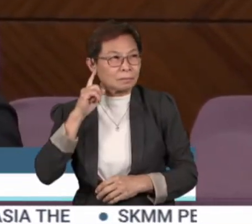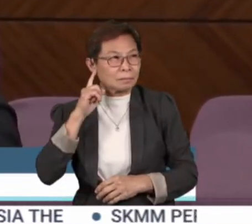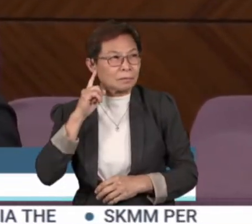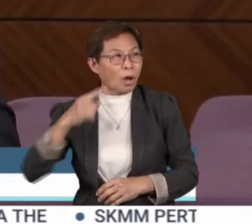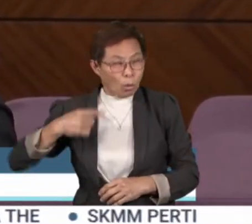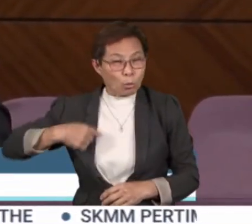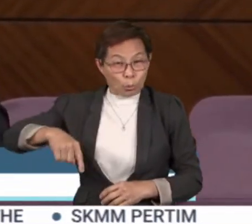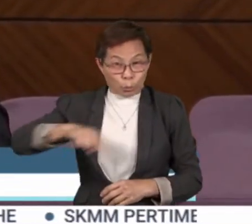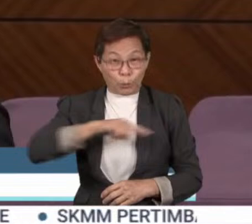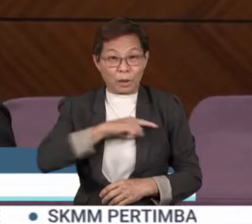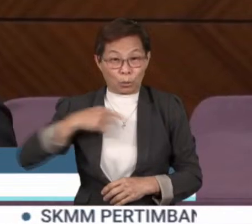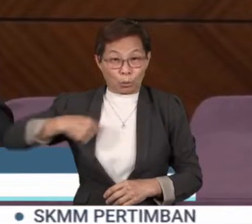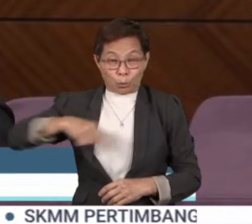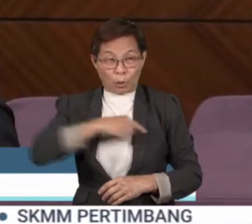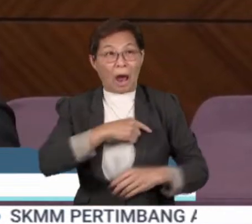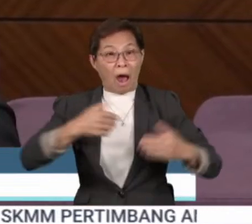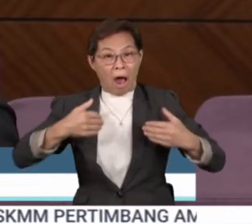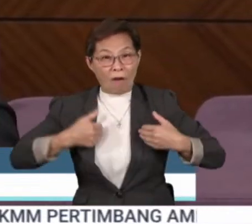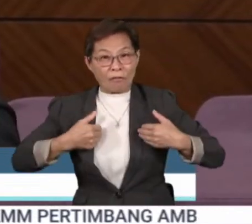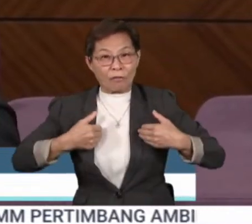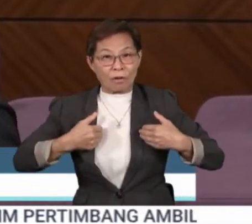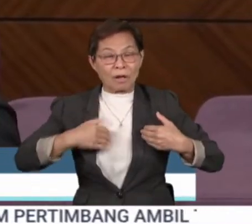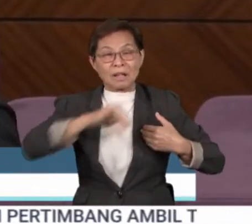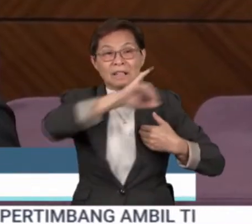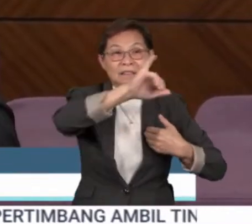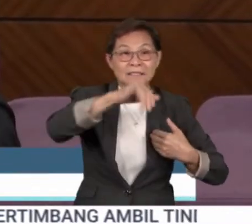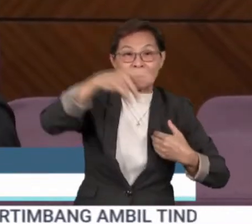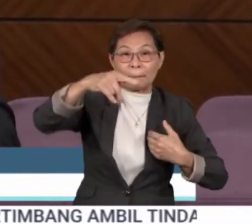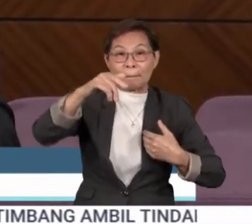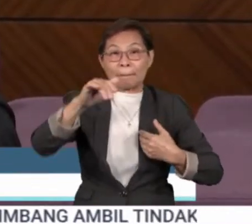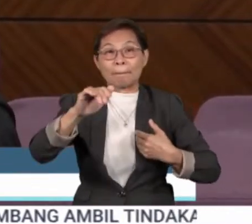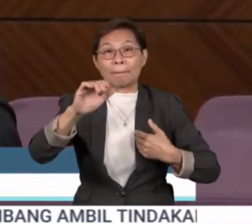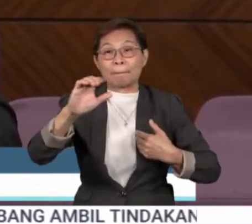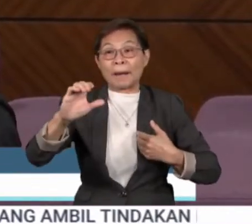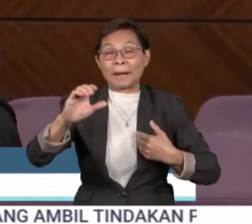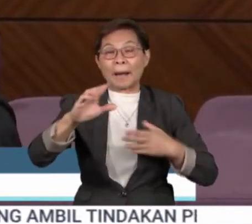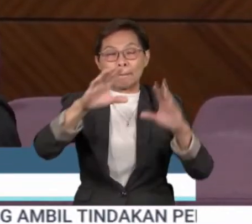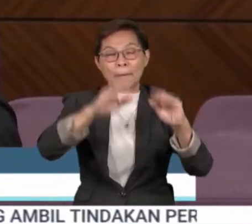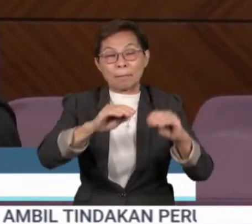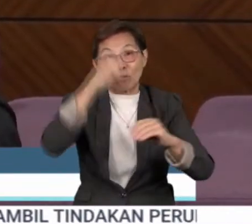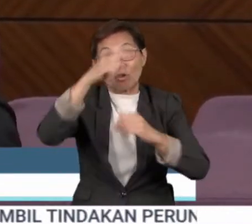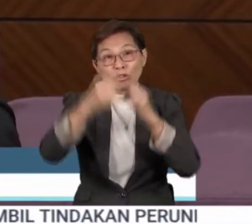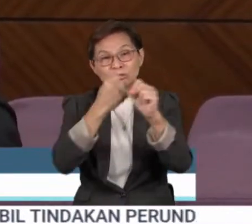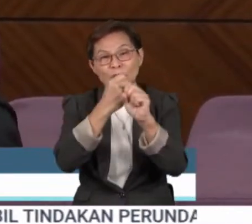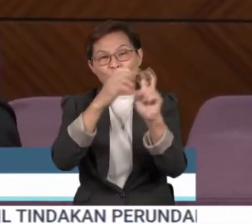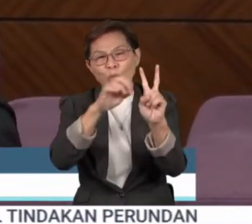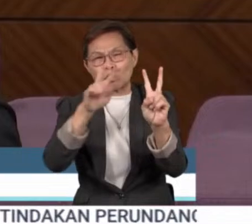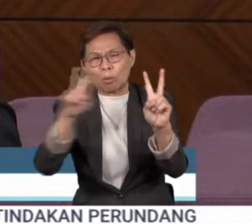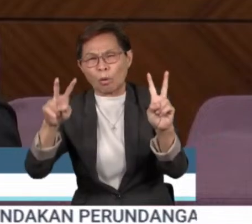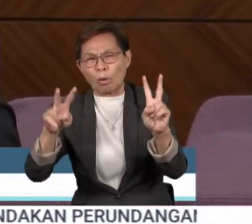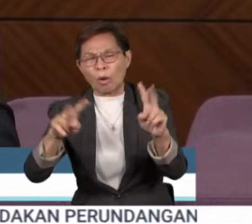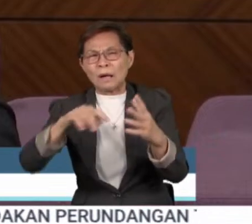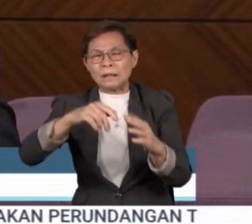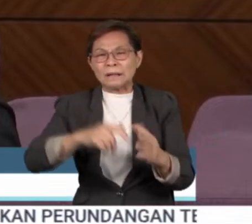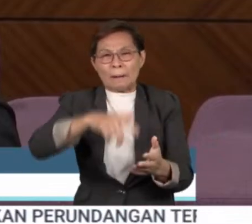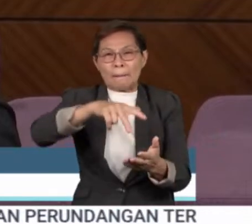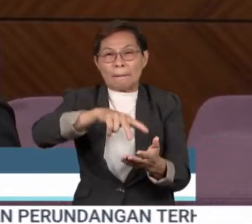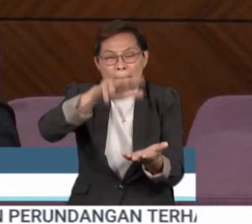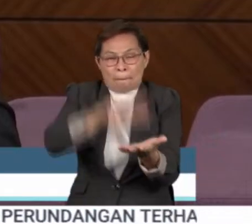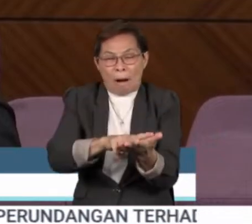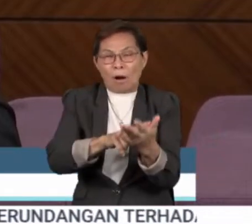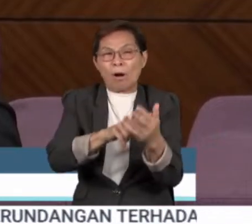JPPEP report be issued by NEC? We had the JPET meeting for 2022. We set in February this